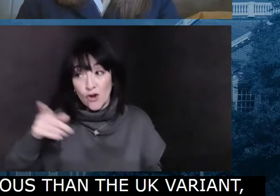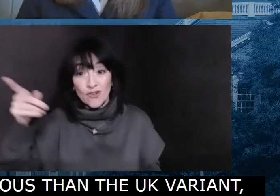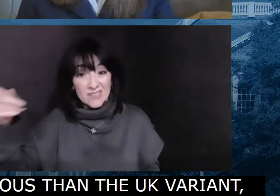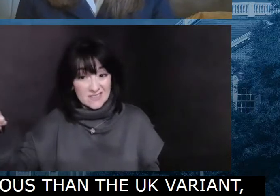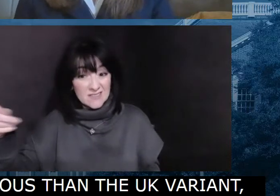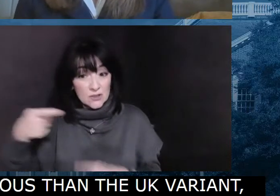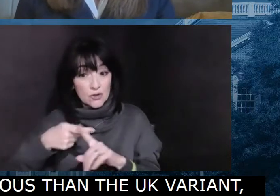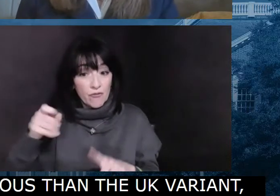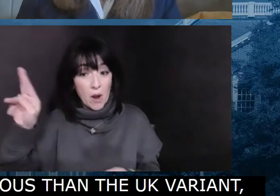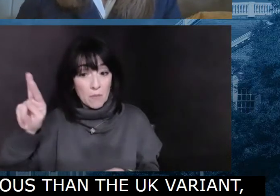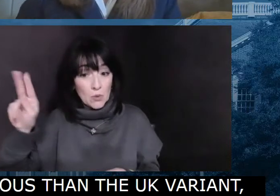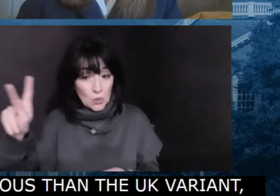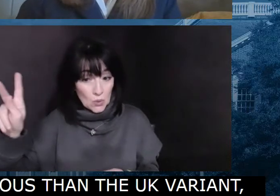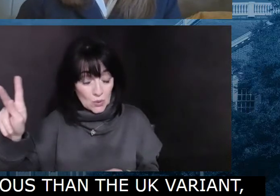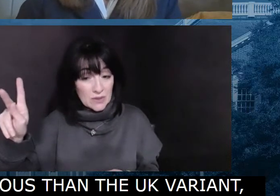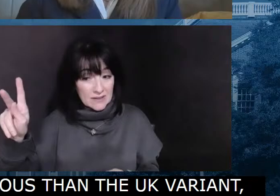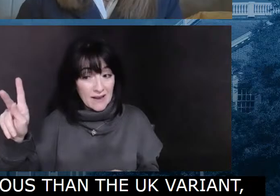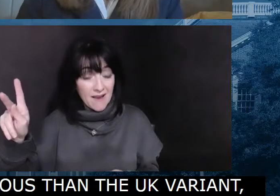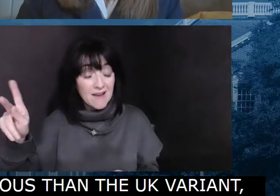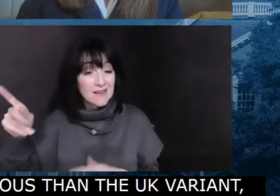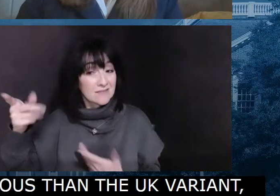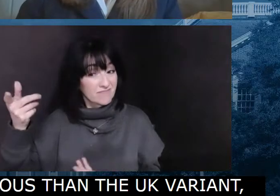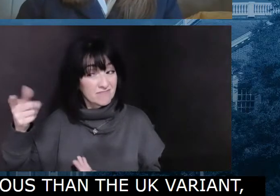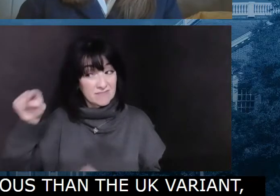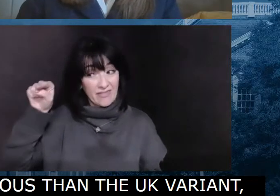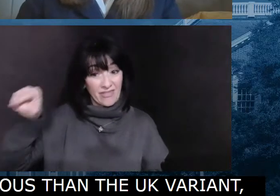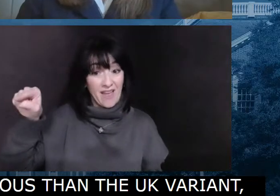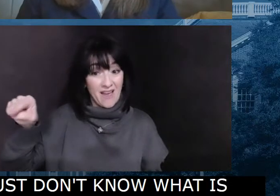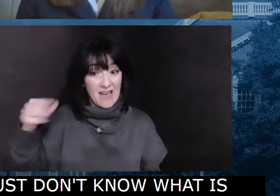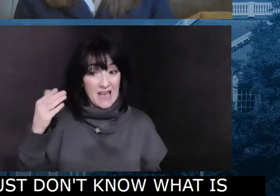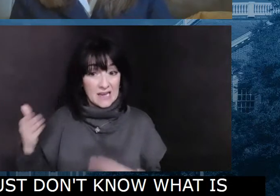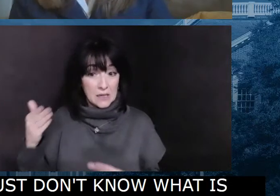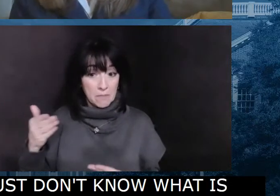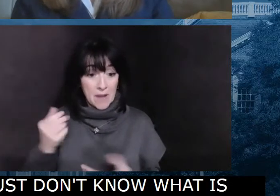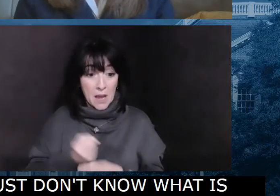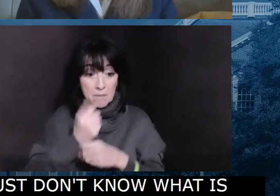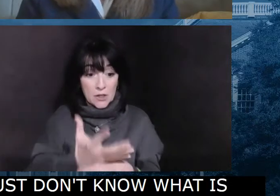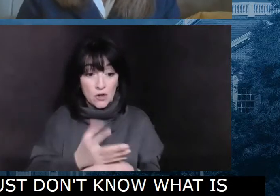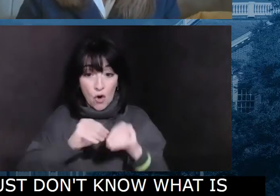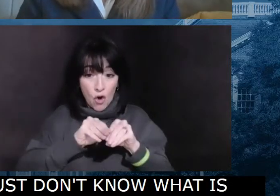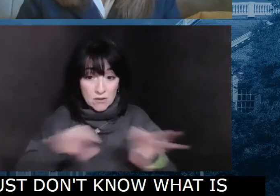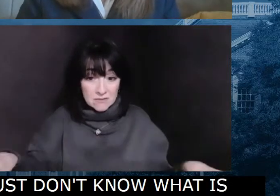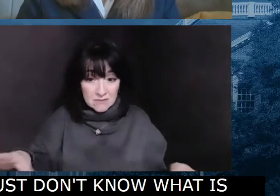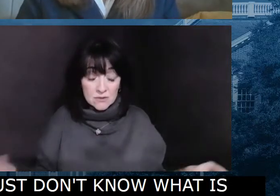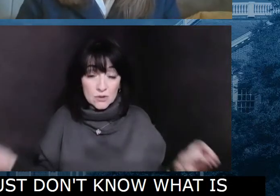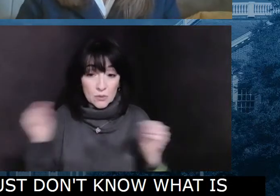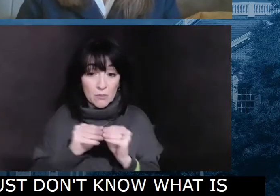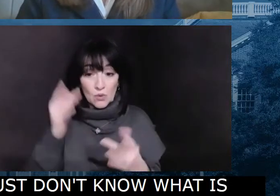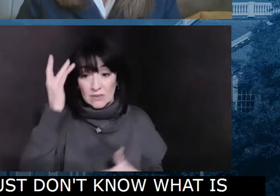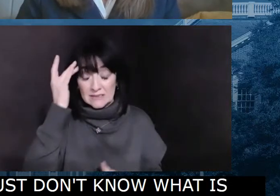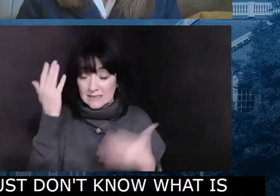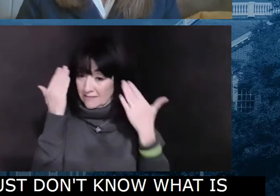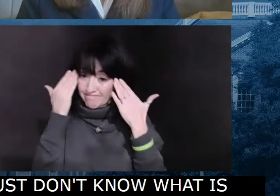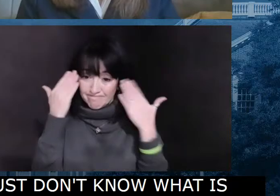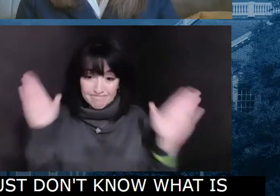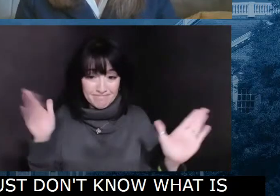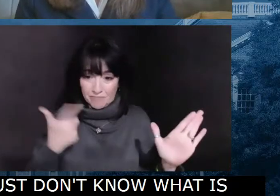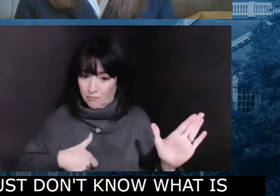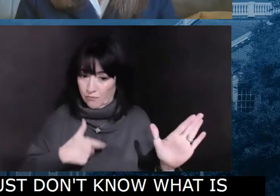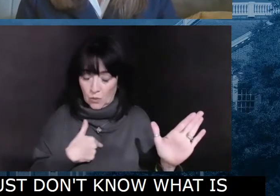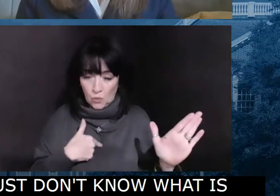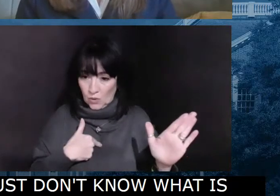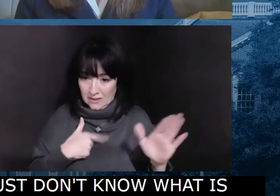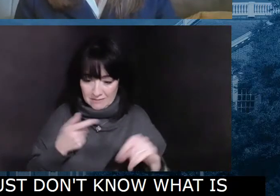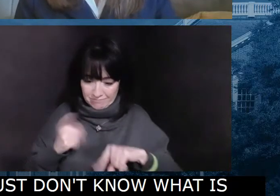we just don't know what is going to happen. So I hate to make any predictions as